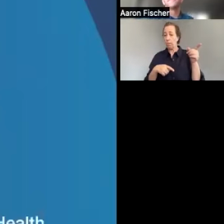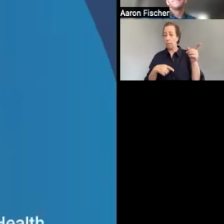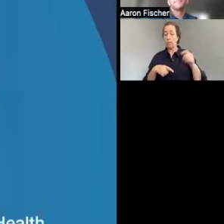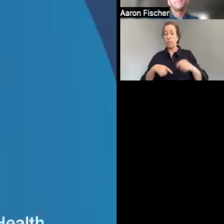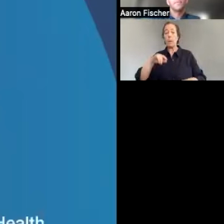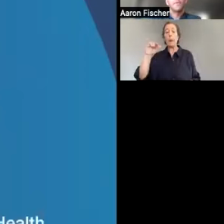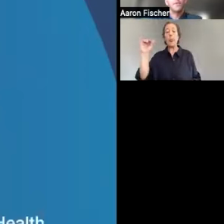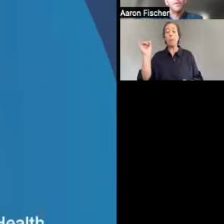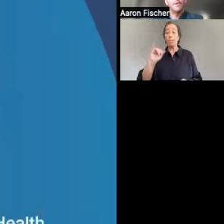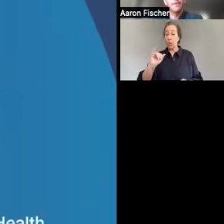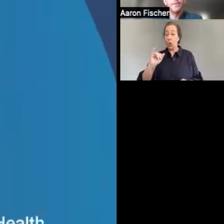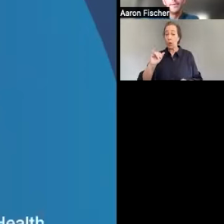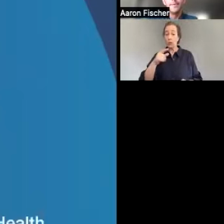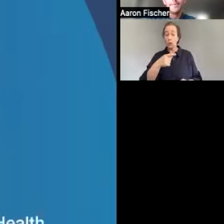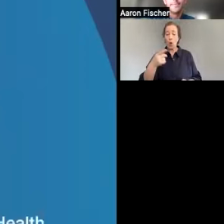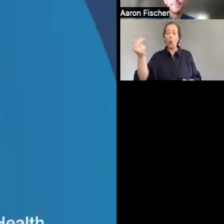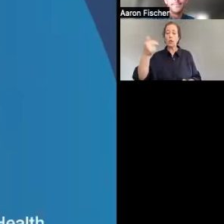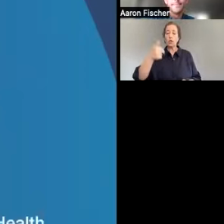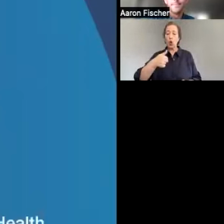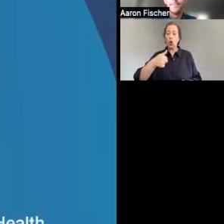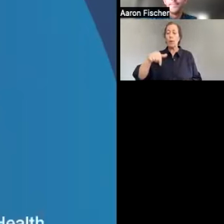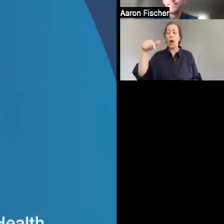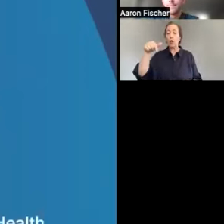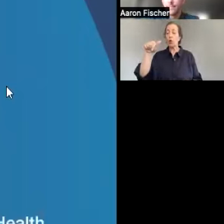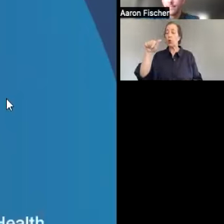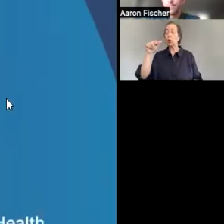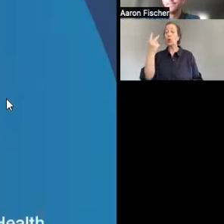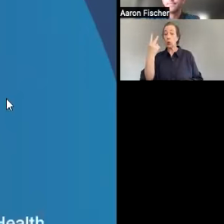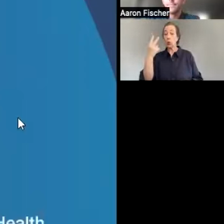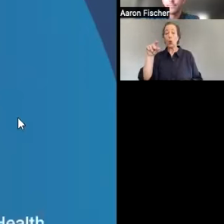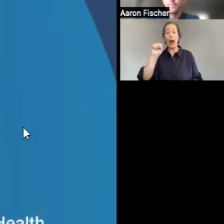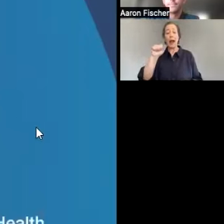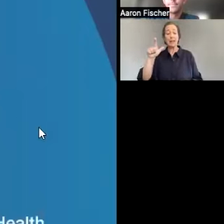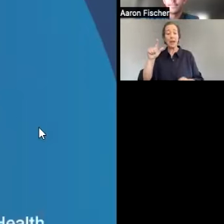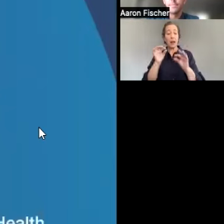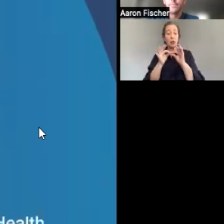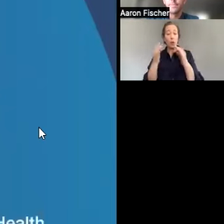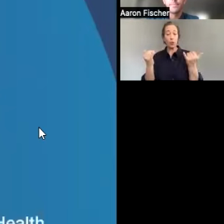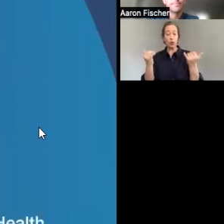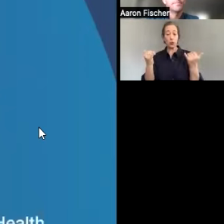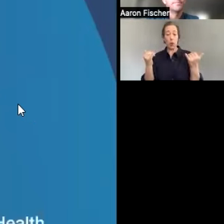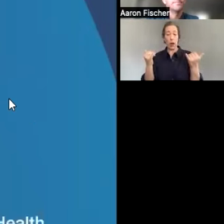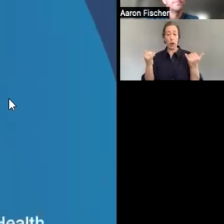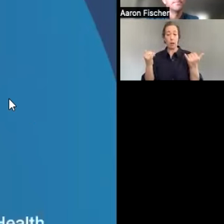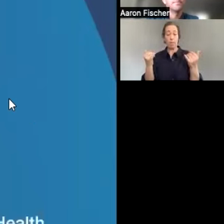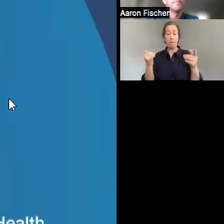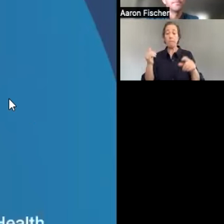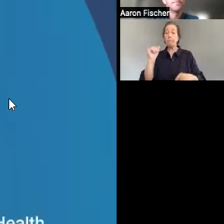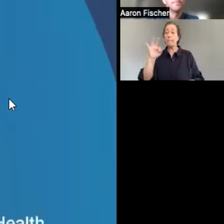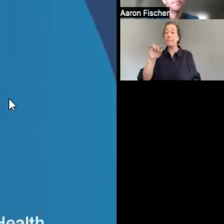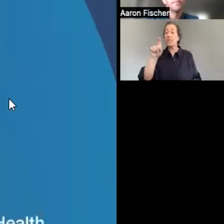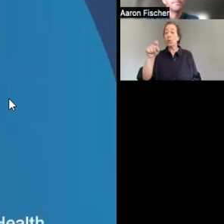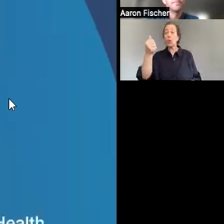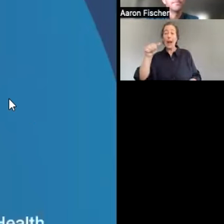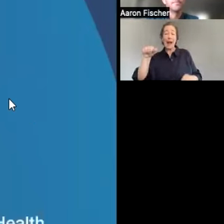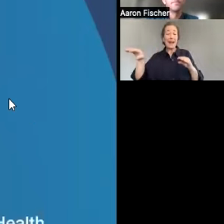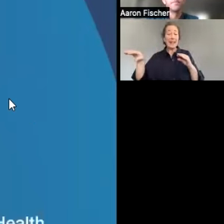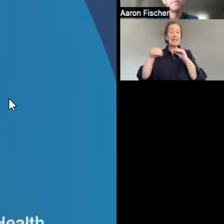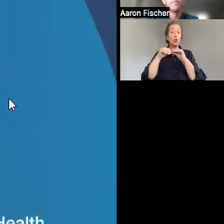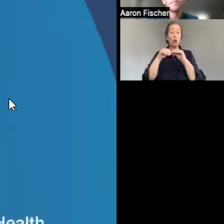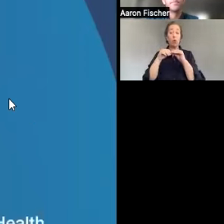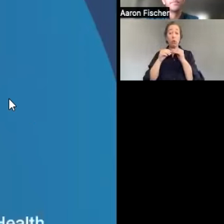notice that we are joined by 2 ASL interpreters on today's webinar. If you need any additional